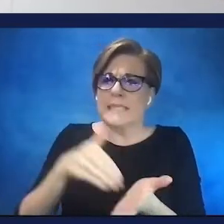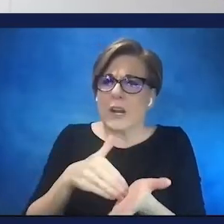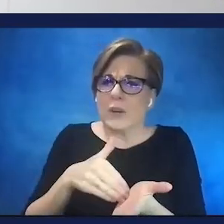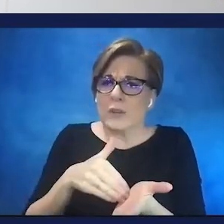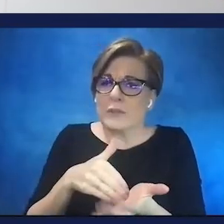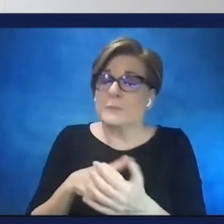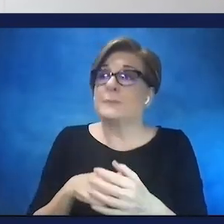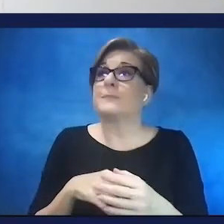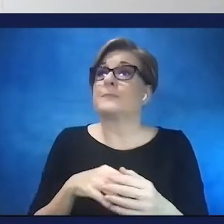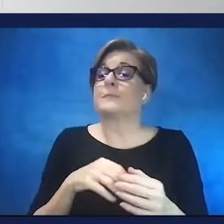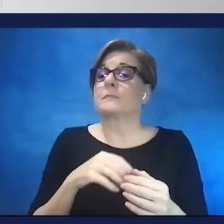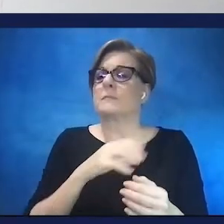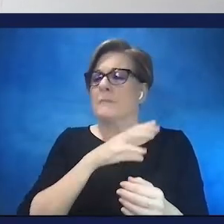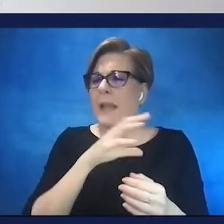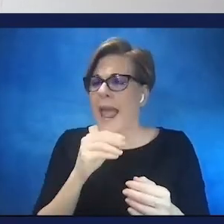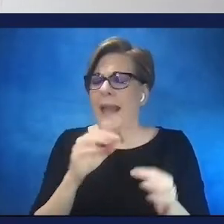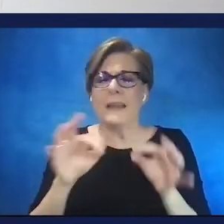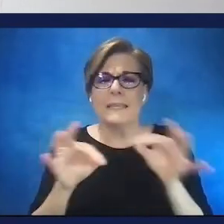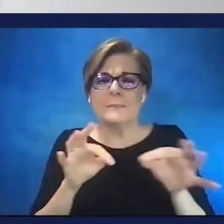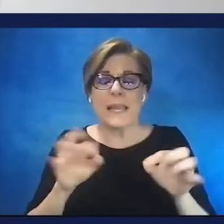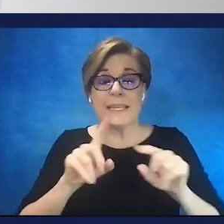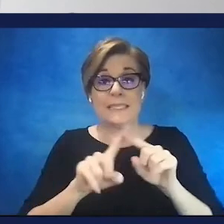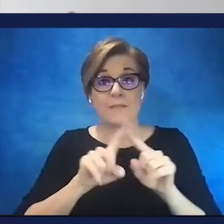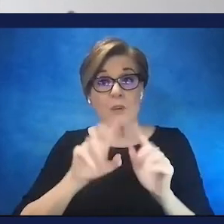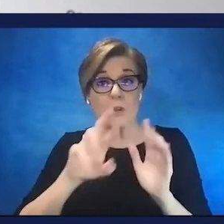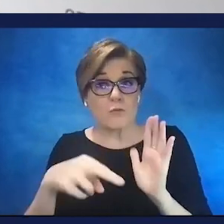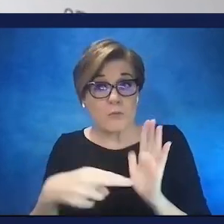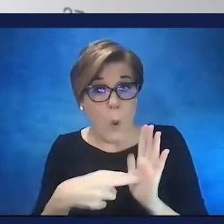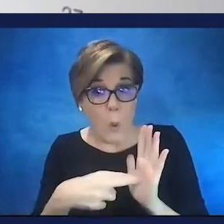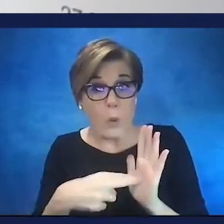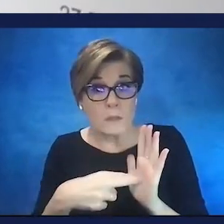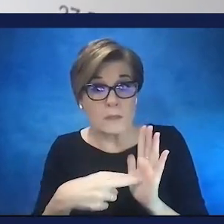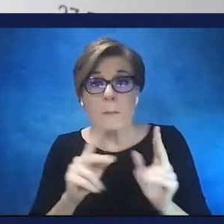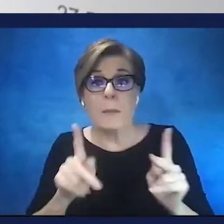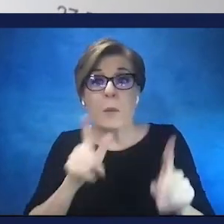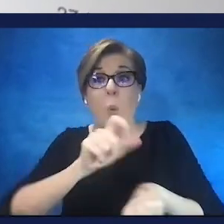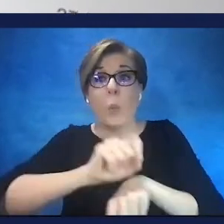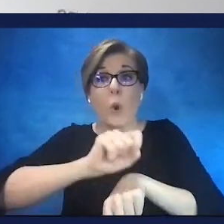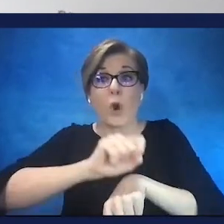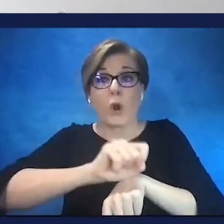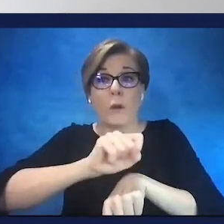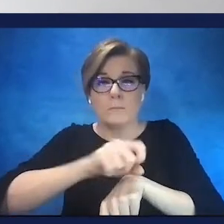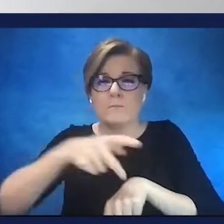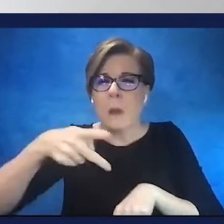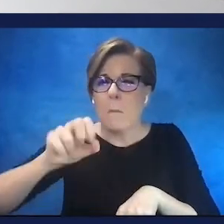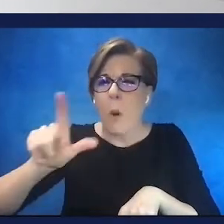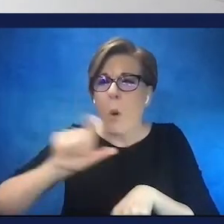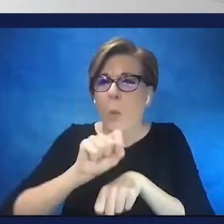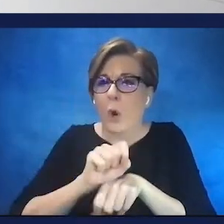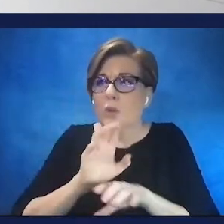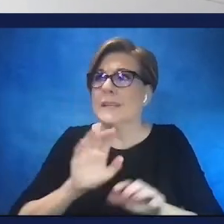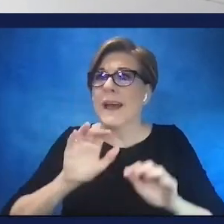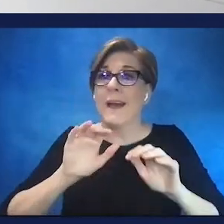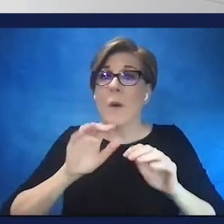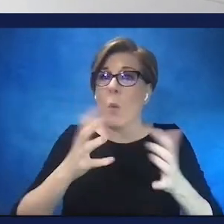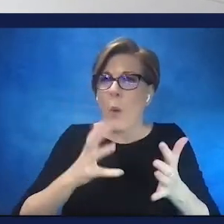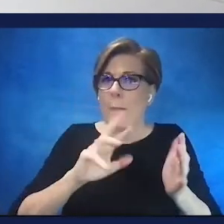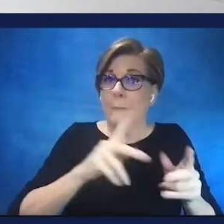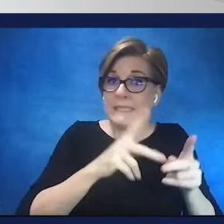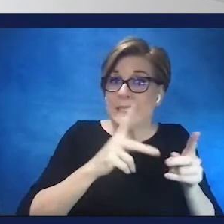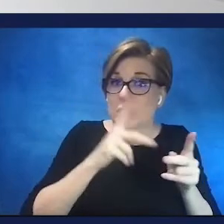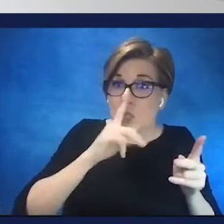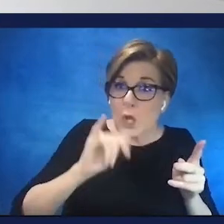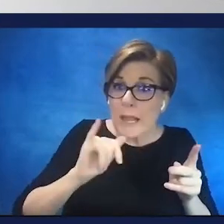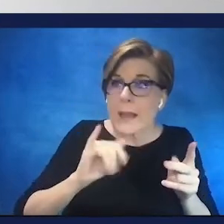vote centers, and also talking through some of the roles that serve in a voting location, our poll workers, and how to get